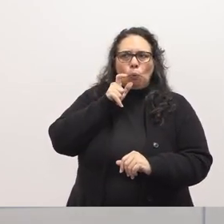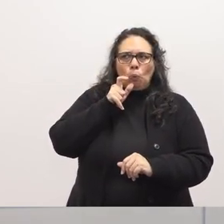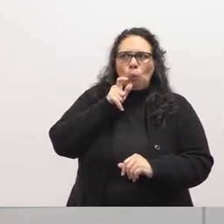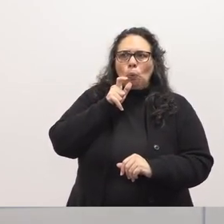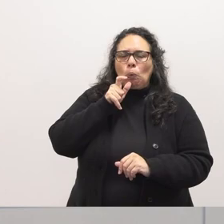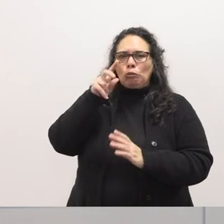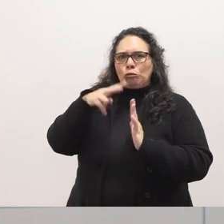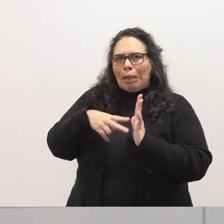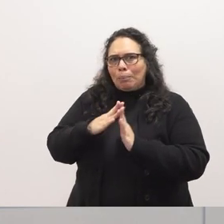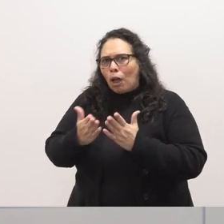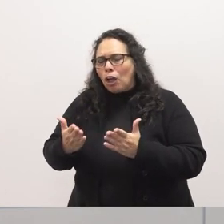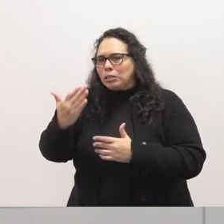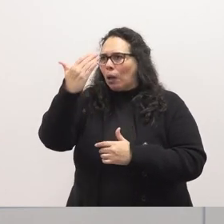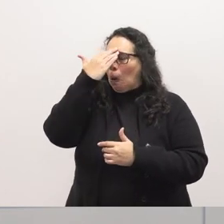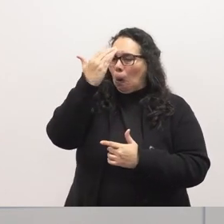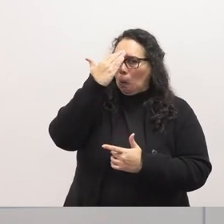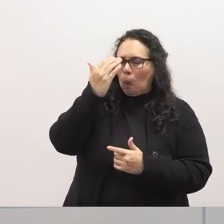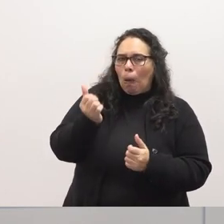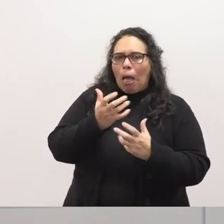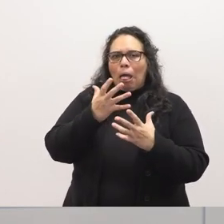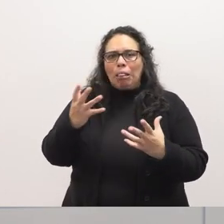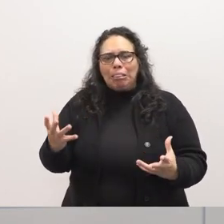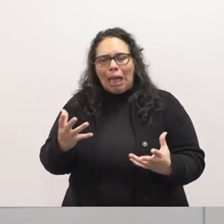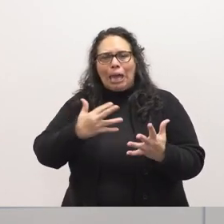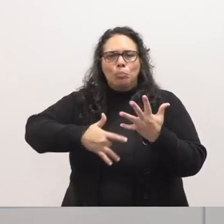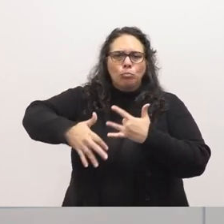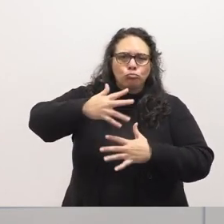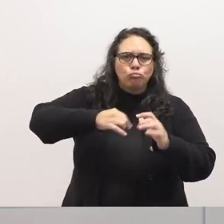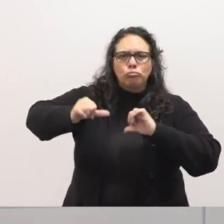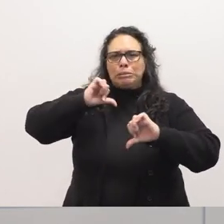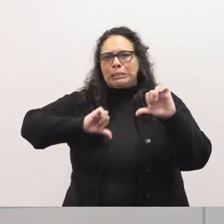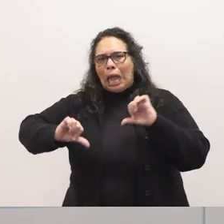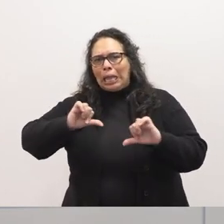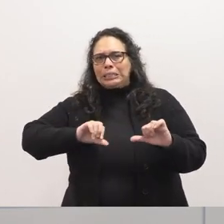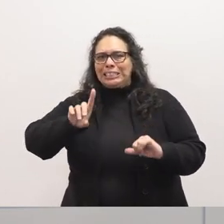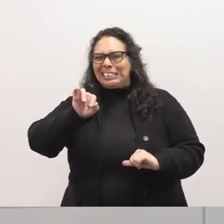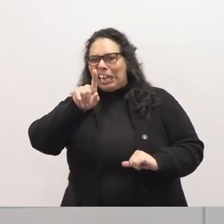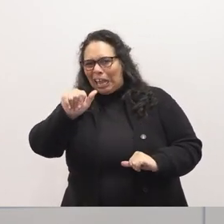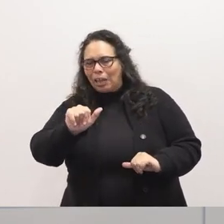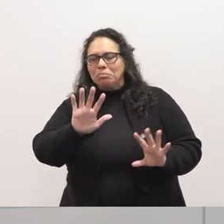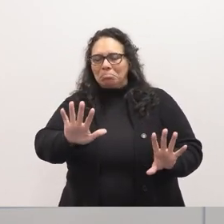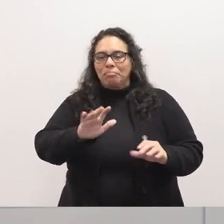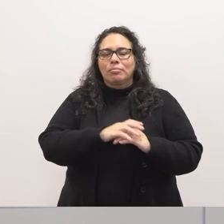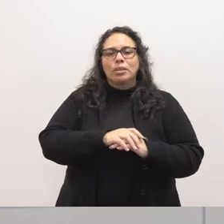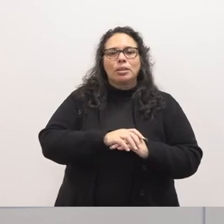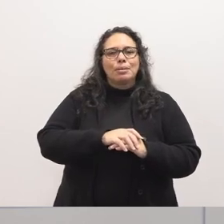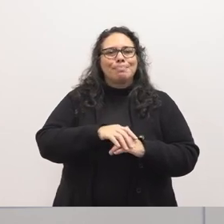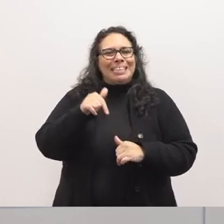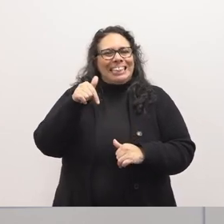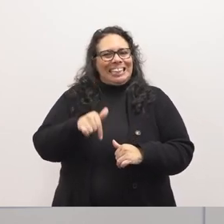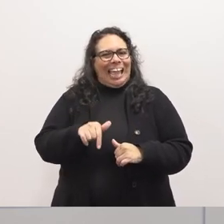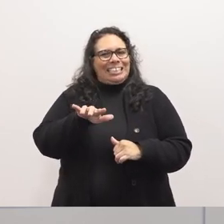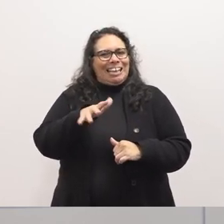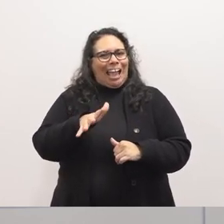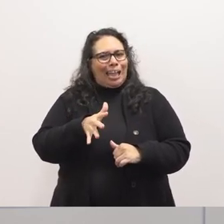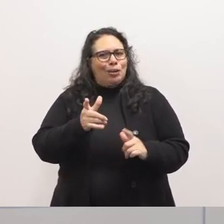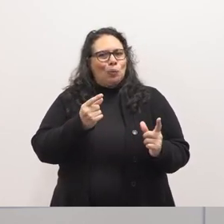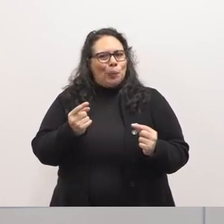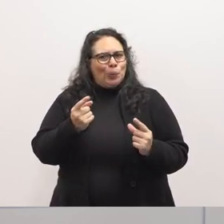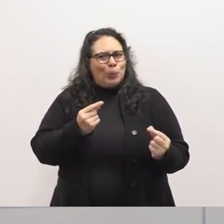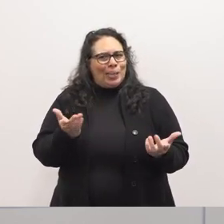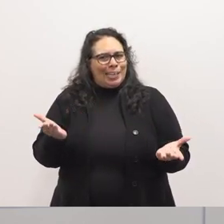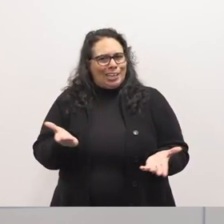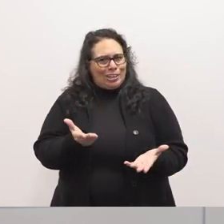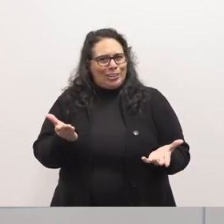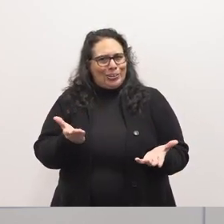read books and know lots about social scientific data. But this is kind of what we're doing